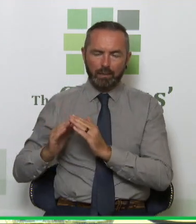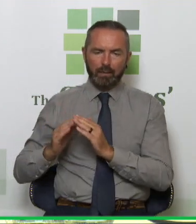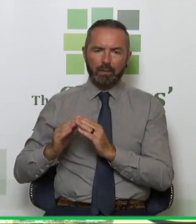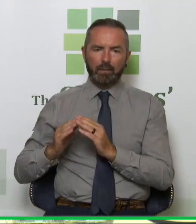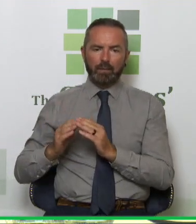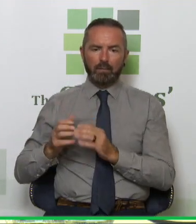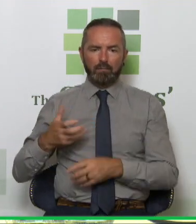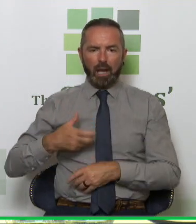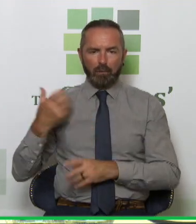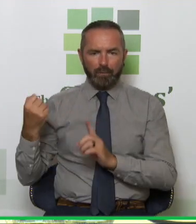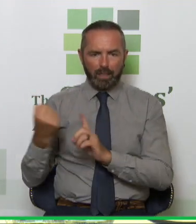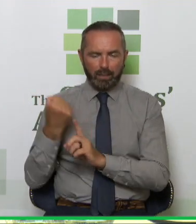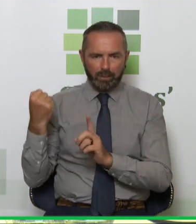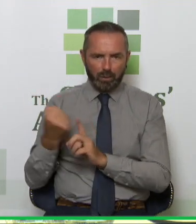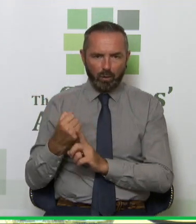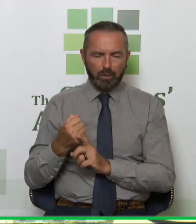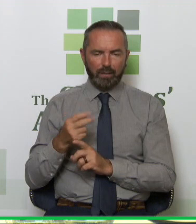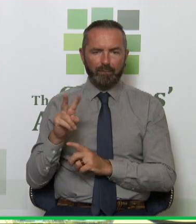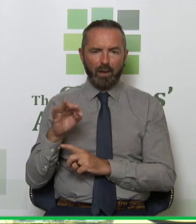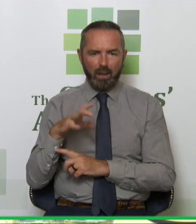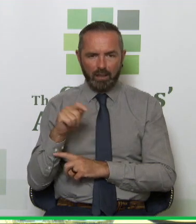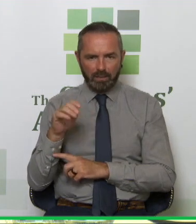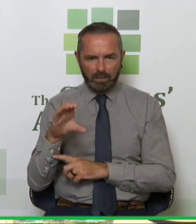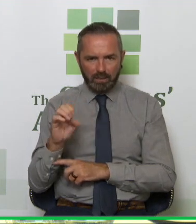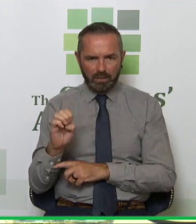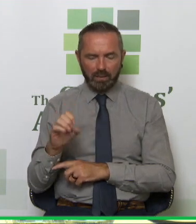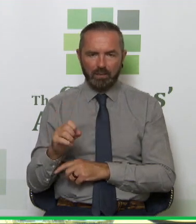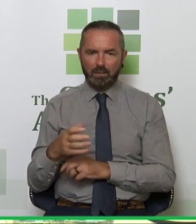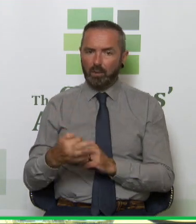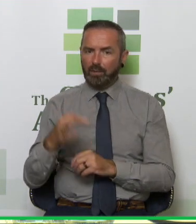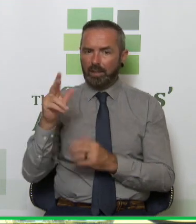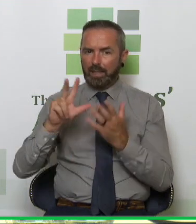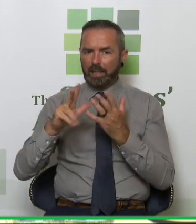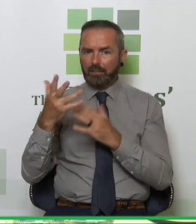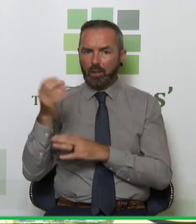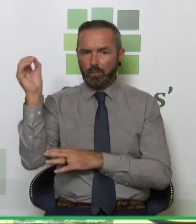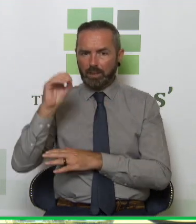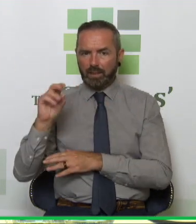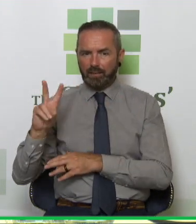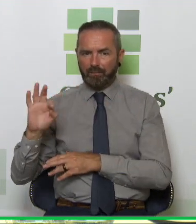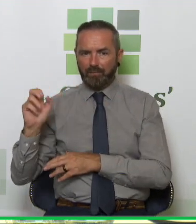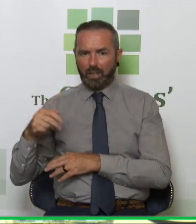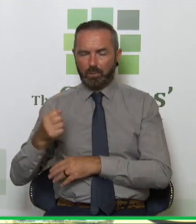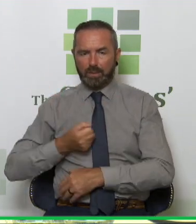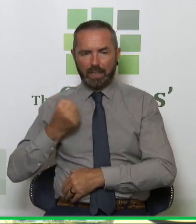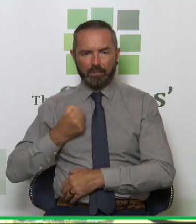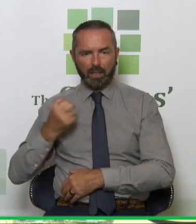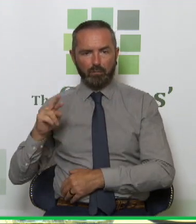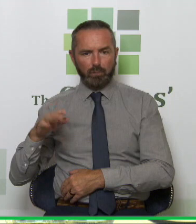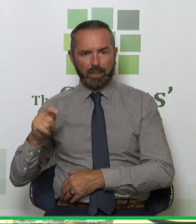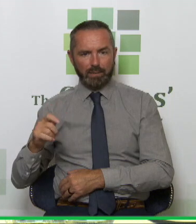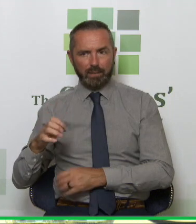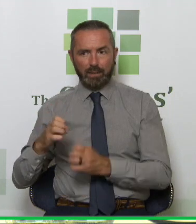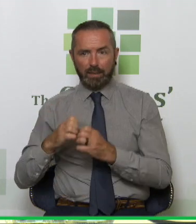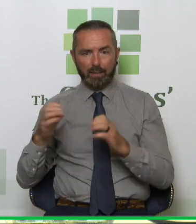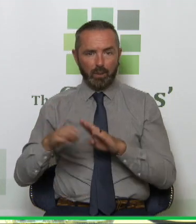serious violence, and so on. And that found an 85% victim satisfaction rate. So even with serious crime, much higher satisfaction